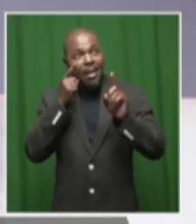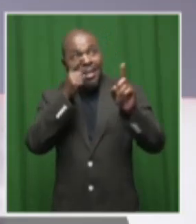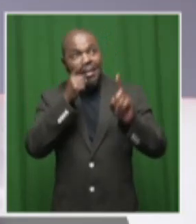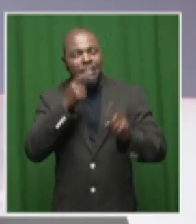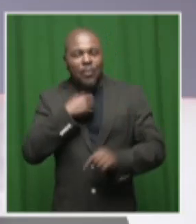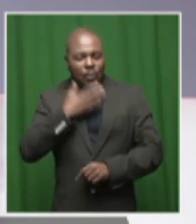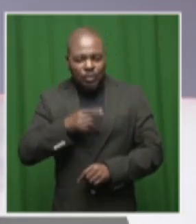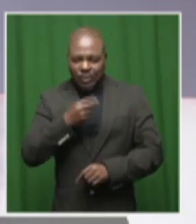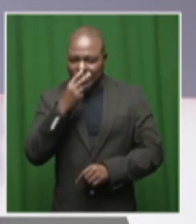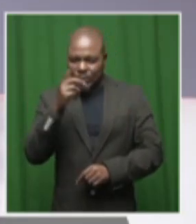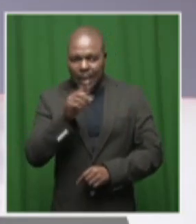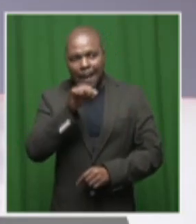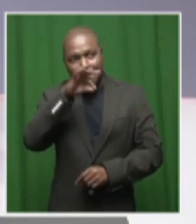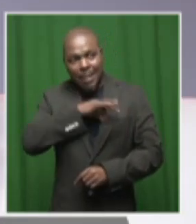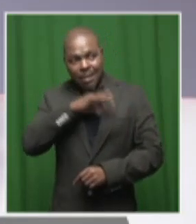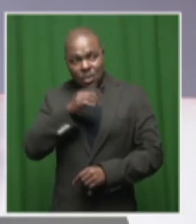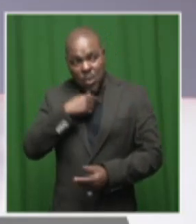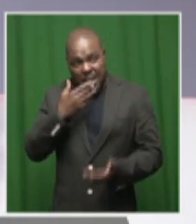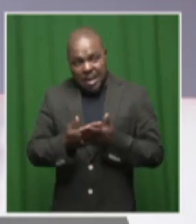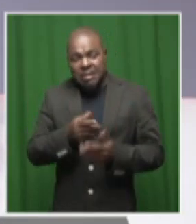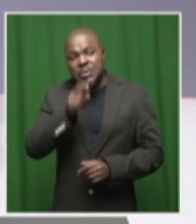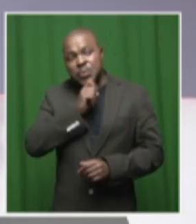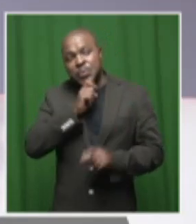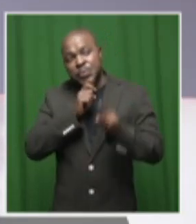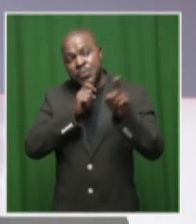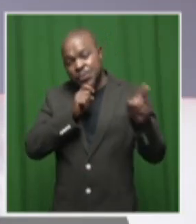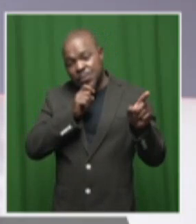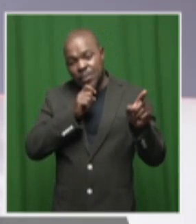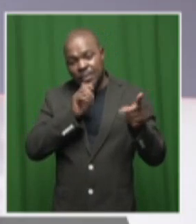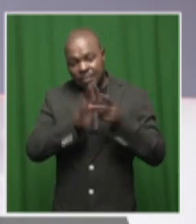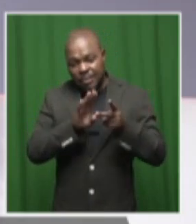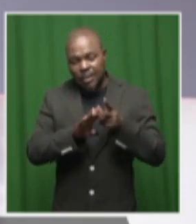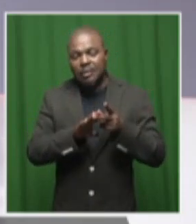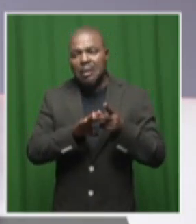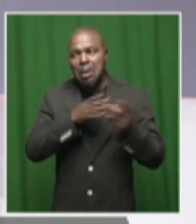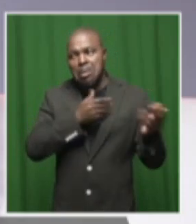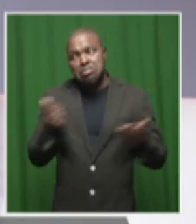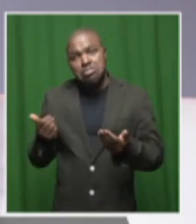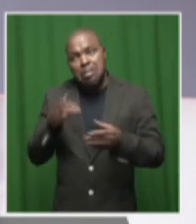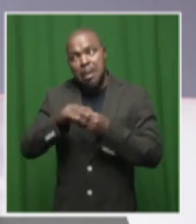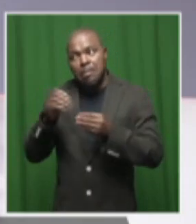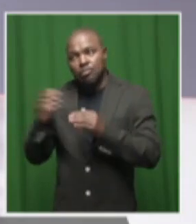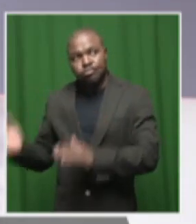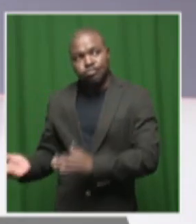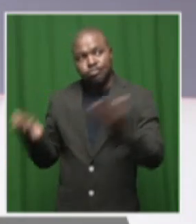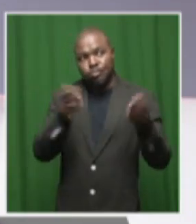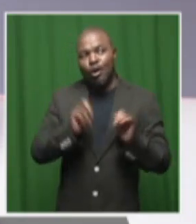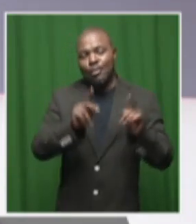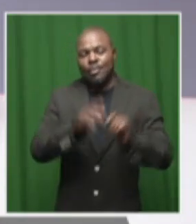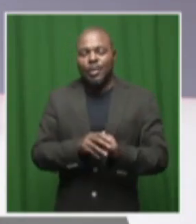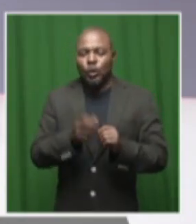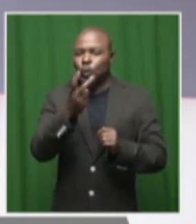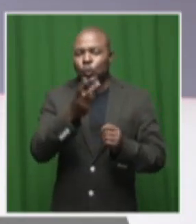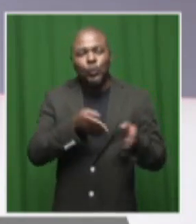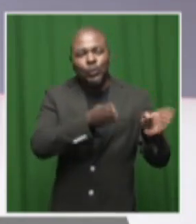see if there's a benefit that we could utilize, and give as an opportunity to our members. Right. So it's